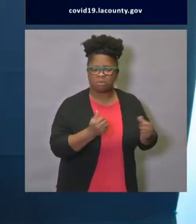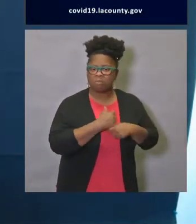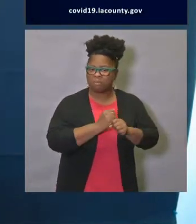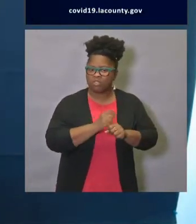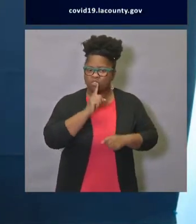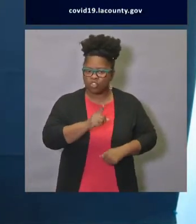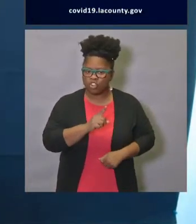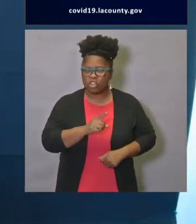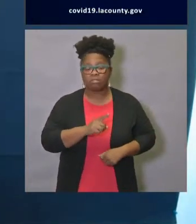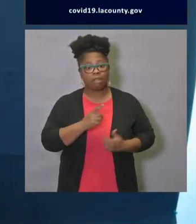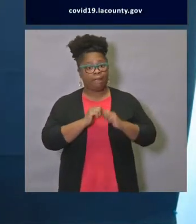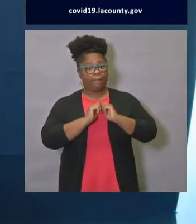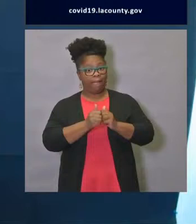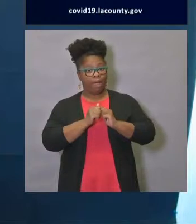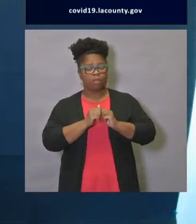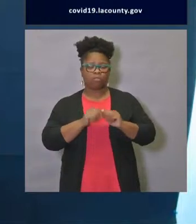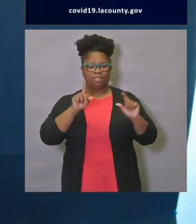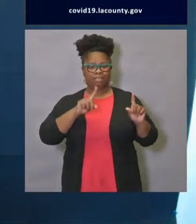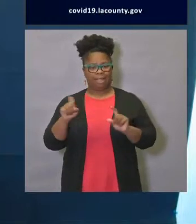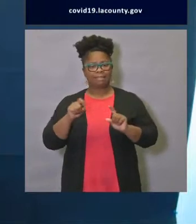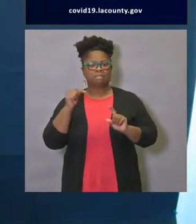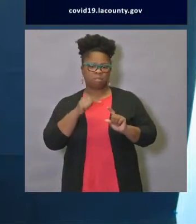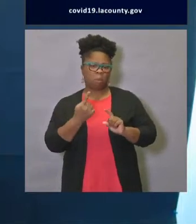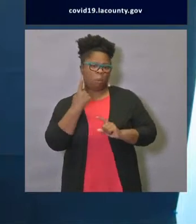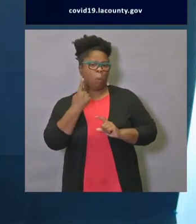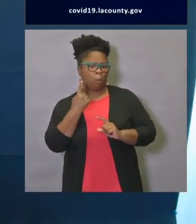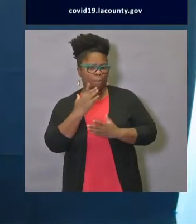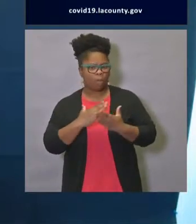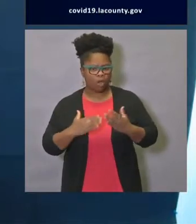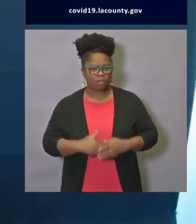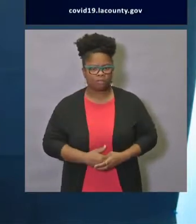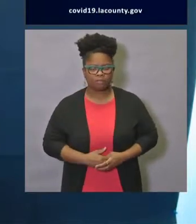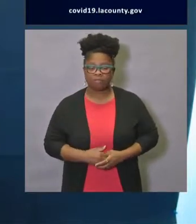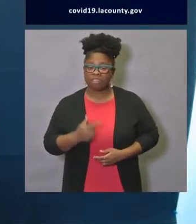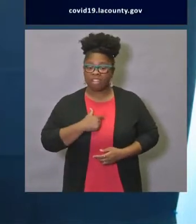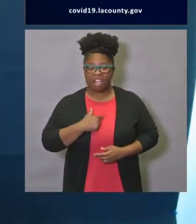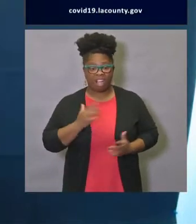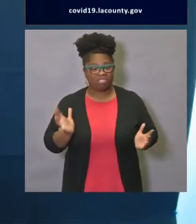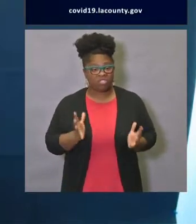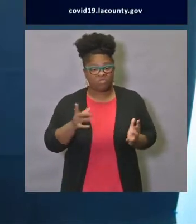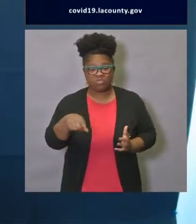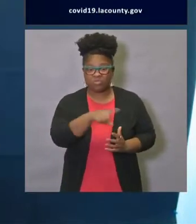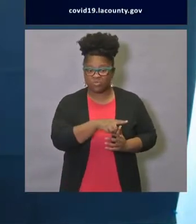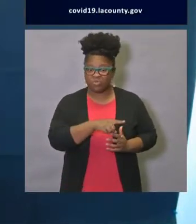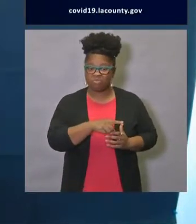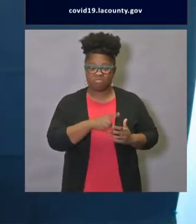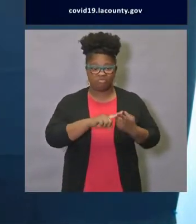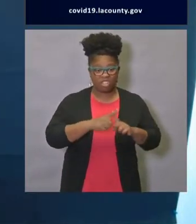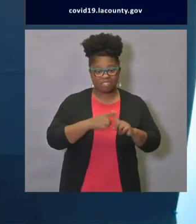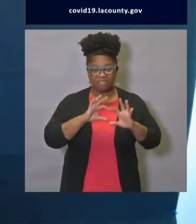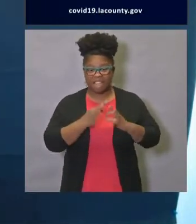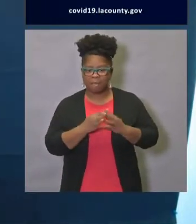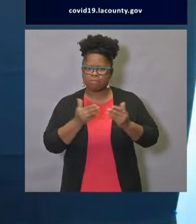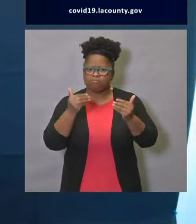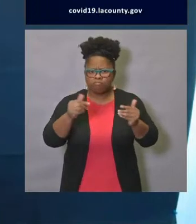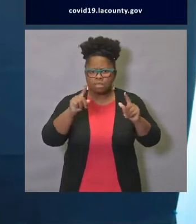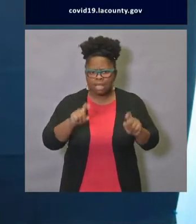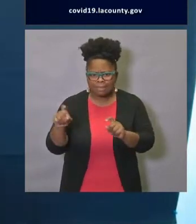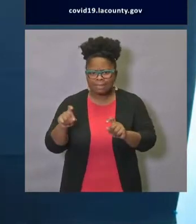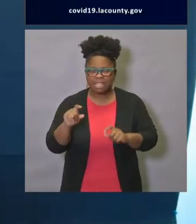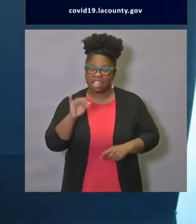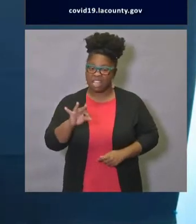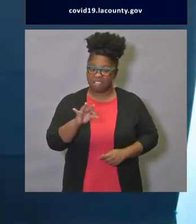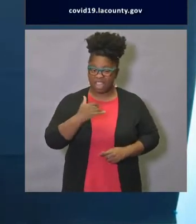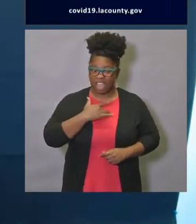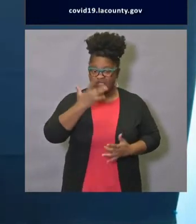testing is just one part of helping us to do that. So I urge you or your loved one to get tested if you have any symptoms of COVID, if you had a